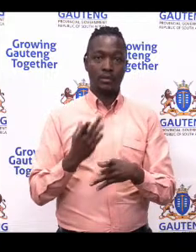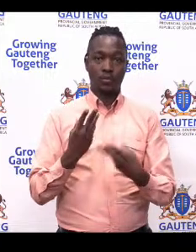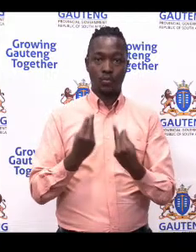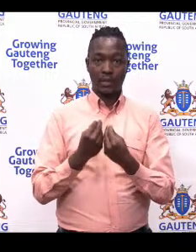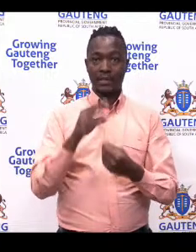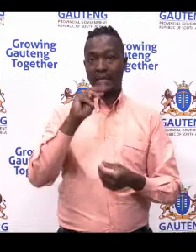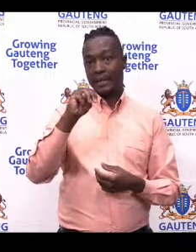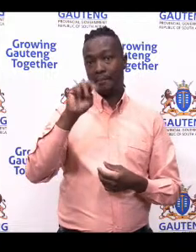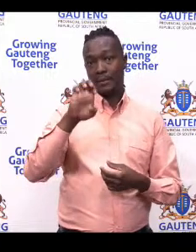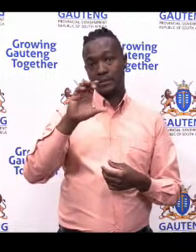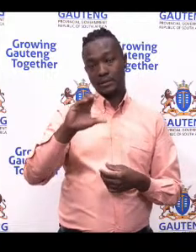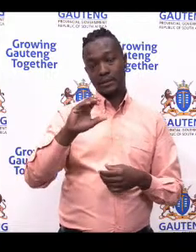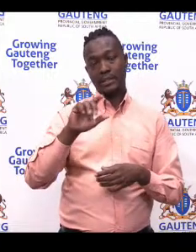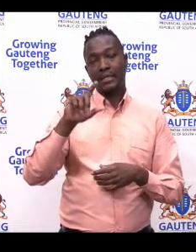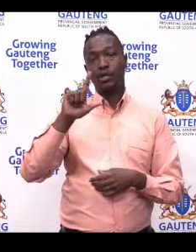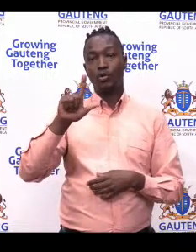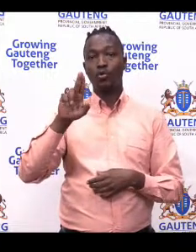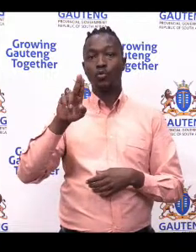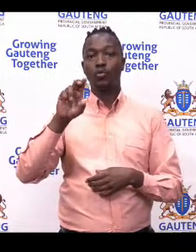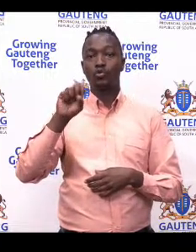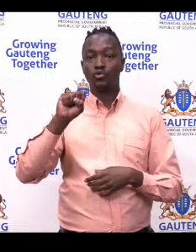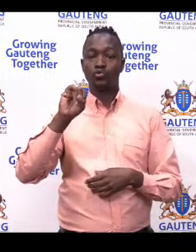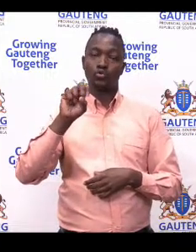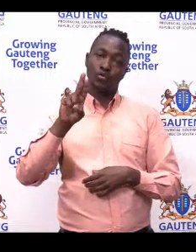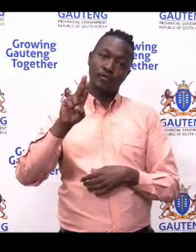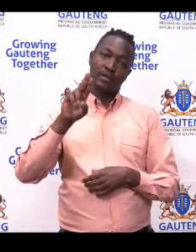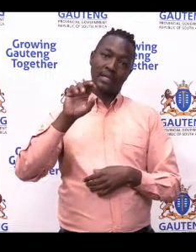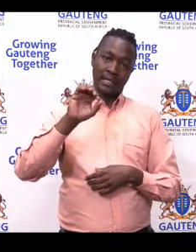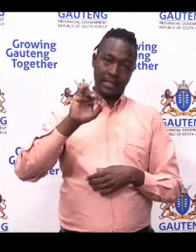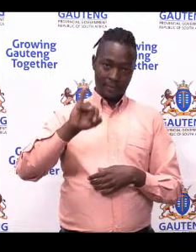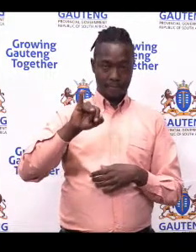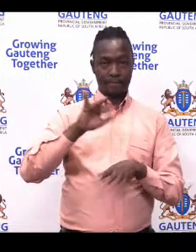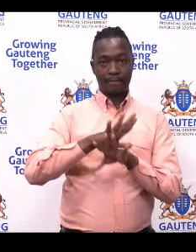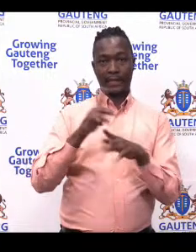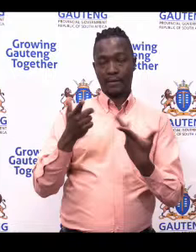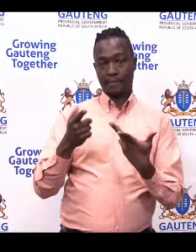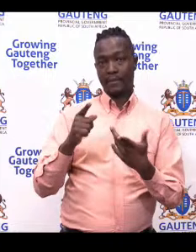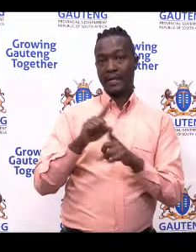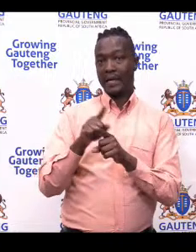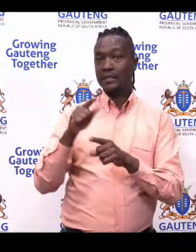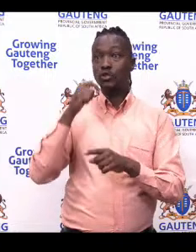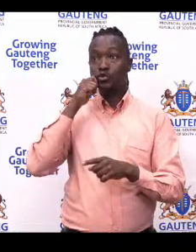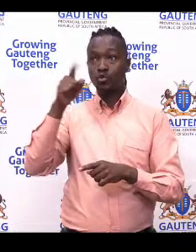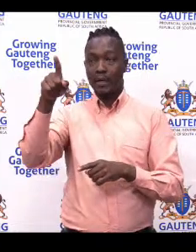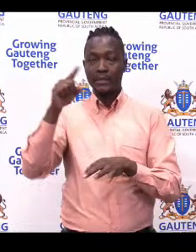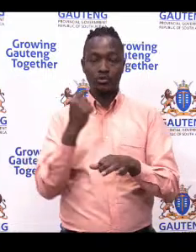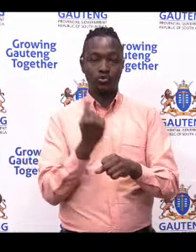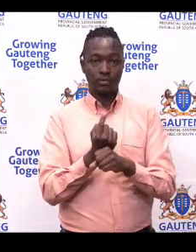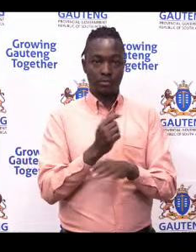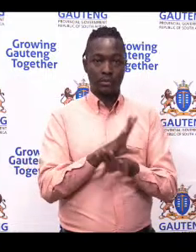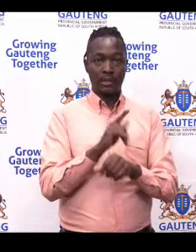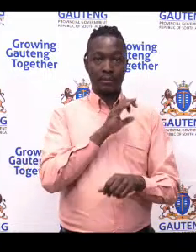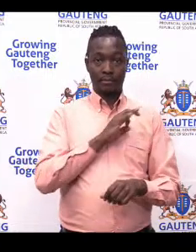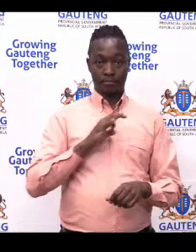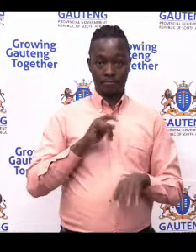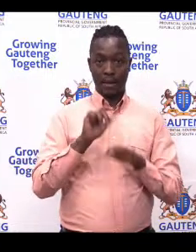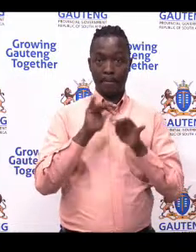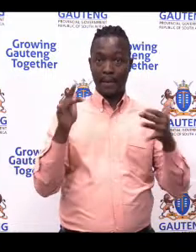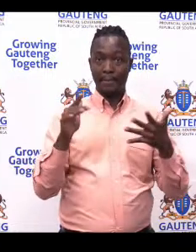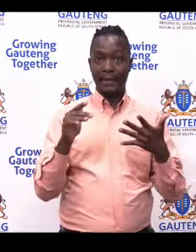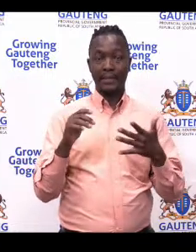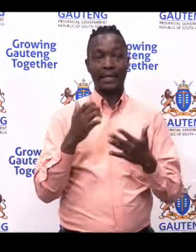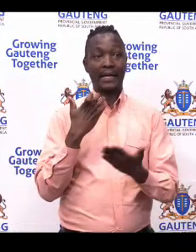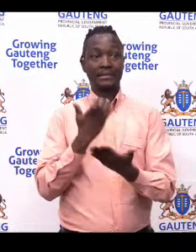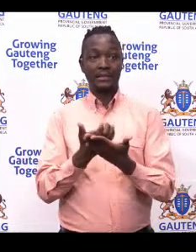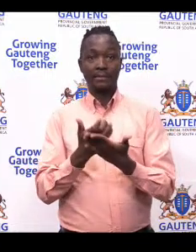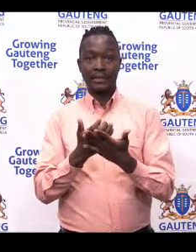MEC Lusufi and MEC Mukhethi in Johannesburg. And in Tshwane, it will be the Minister of Public Enterprises,